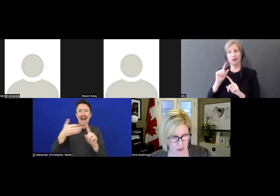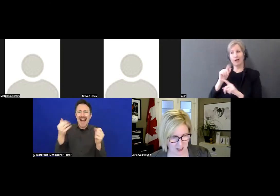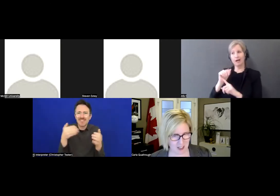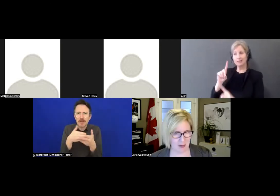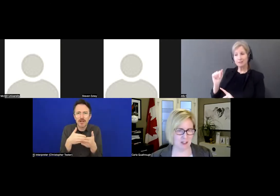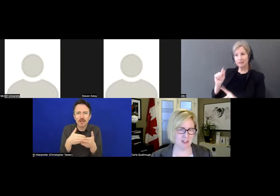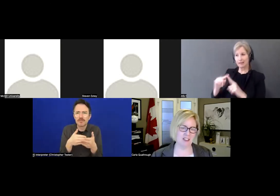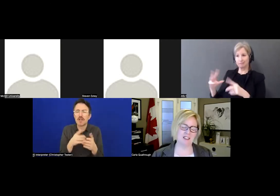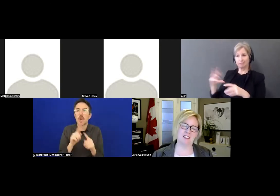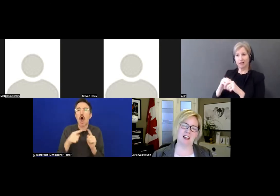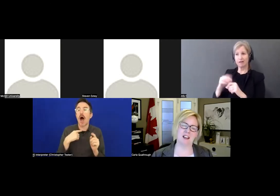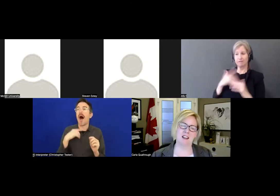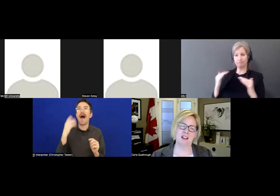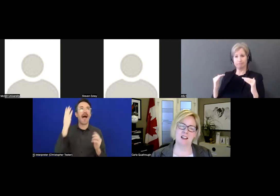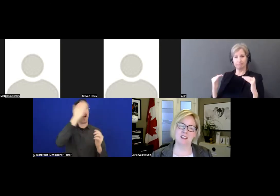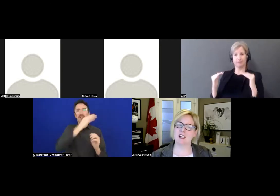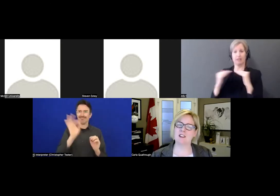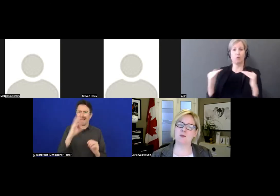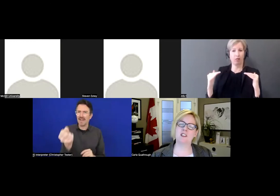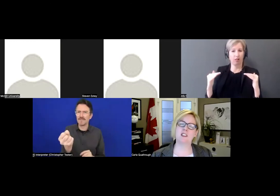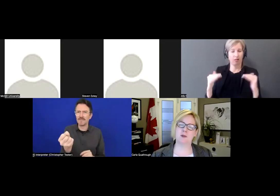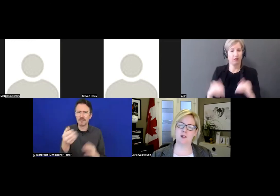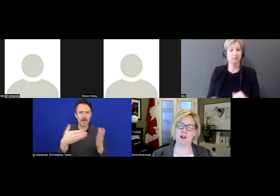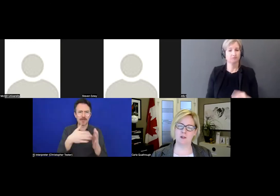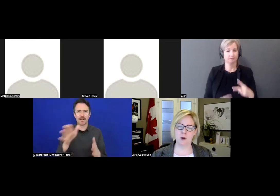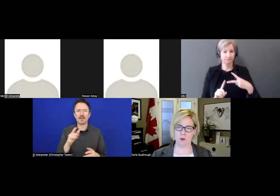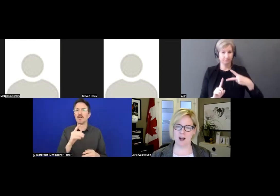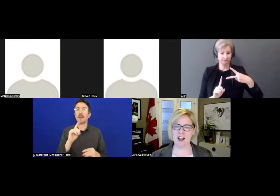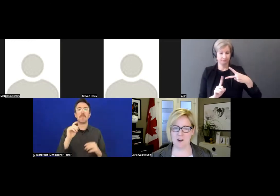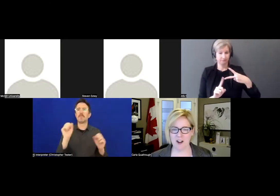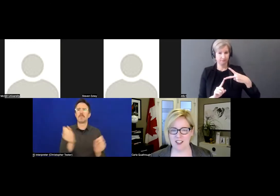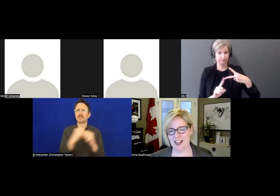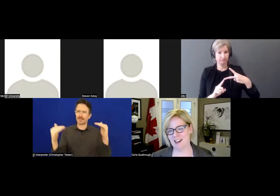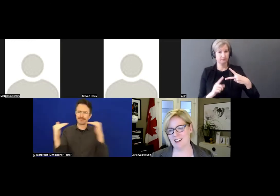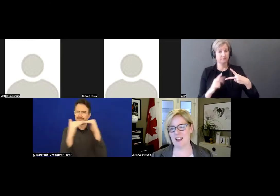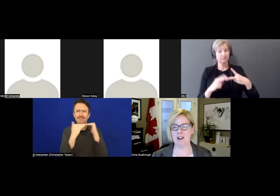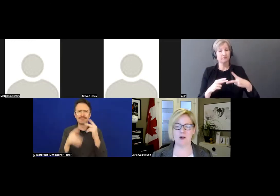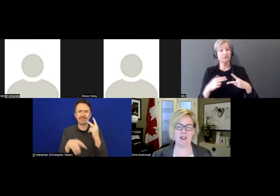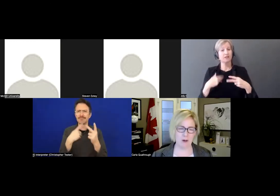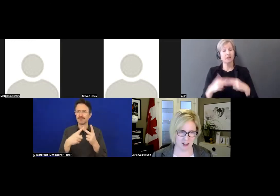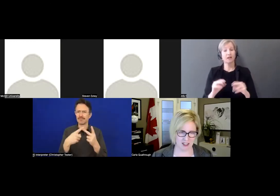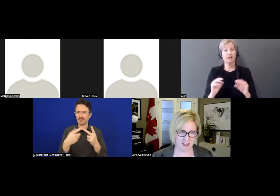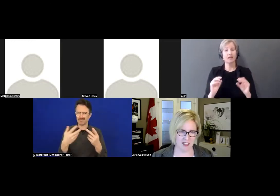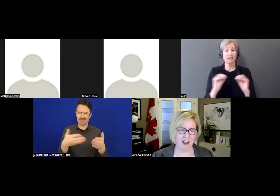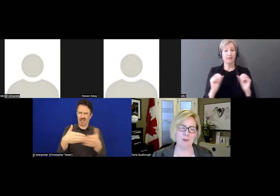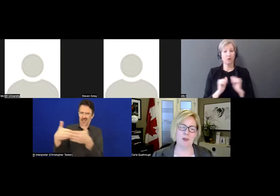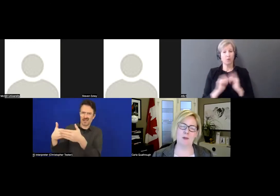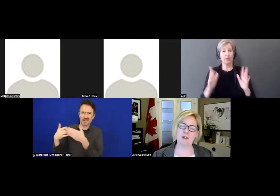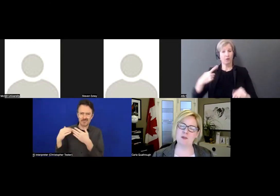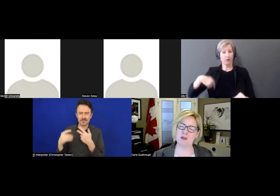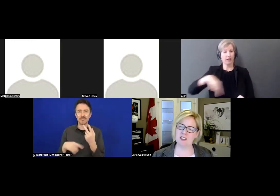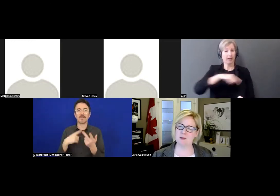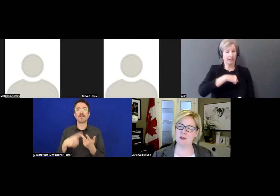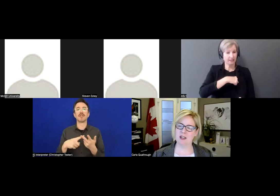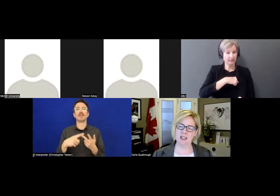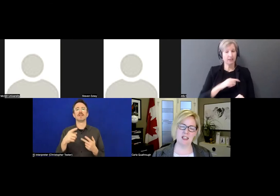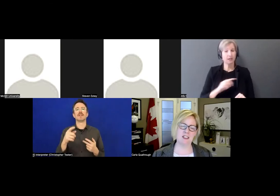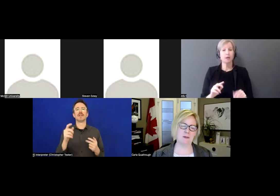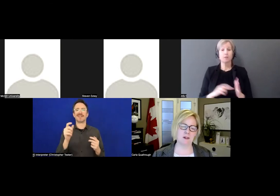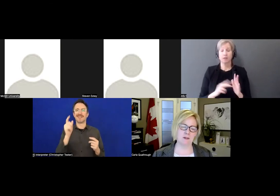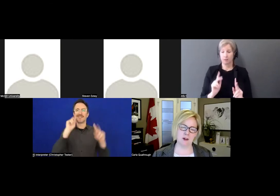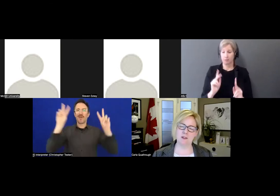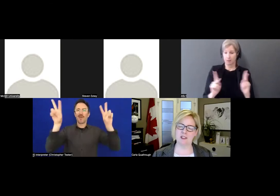equal participation in society. Second, the principle of what we now call in Canada, nothing without us, that persons with disability